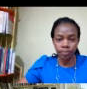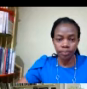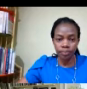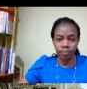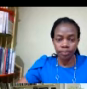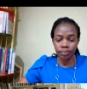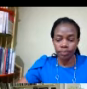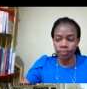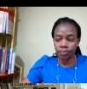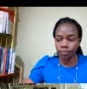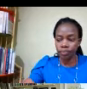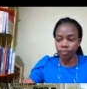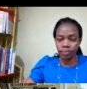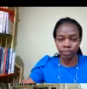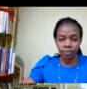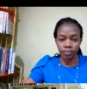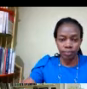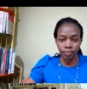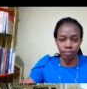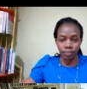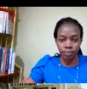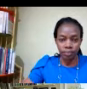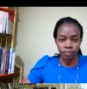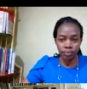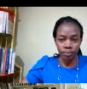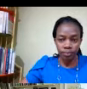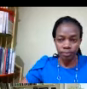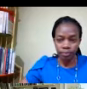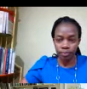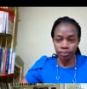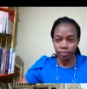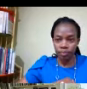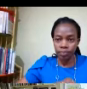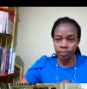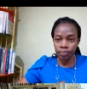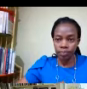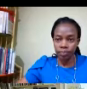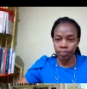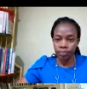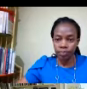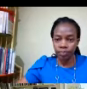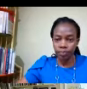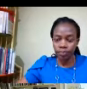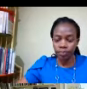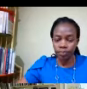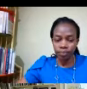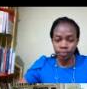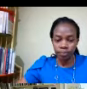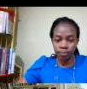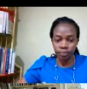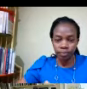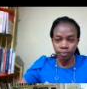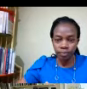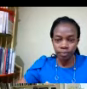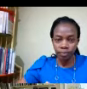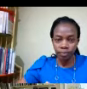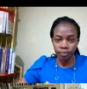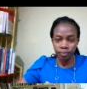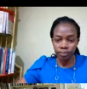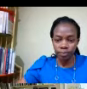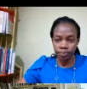story, take a picture before you left, and then say what would be the next step for this child. Does anybody want to